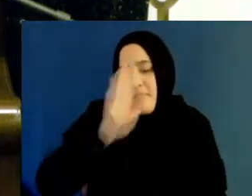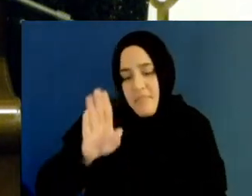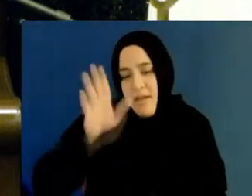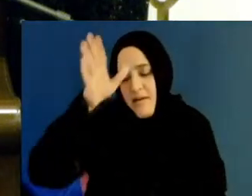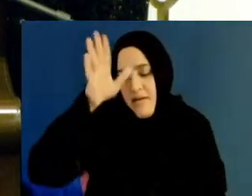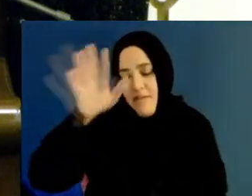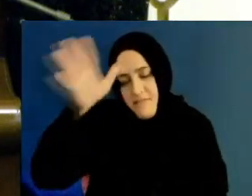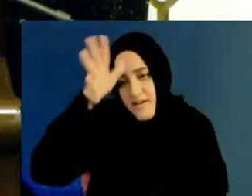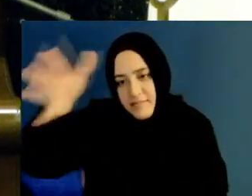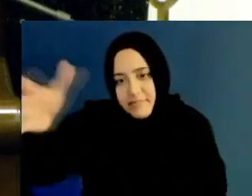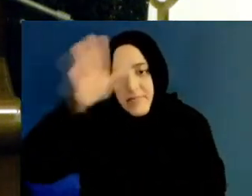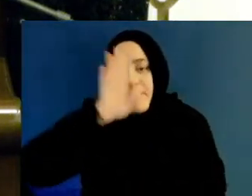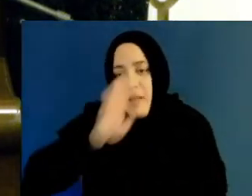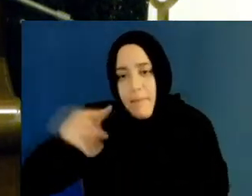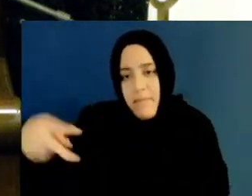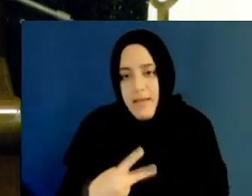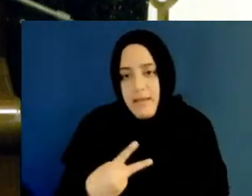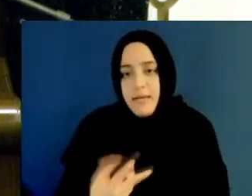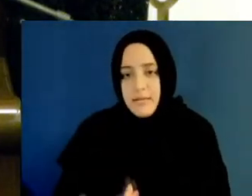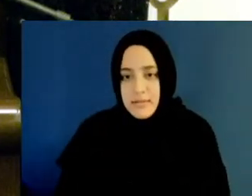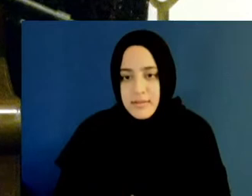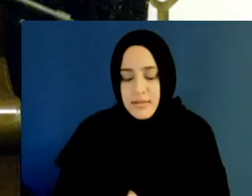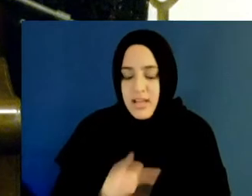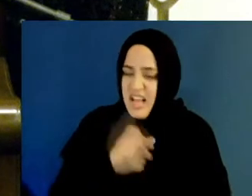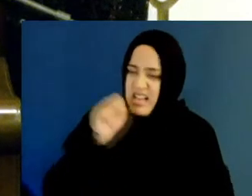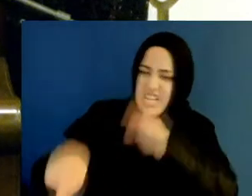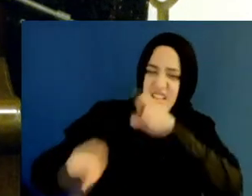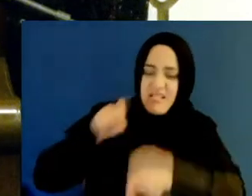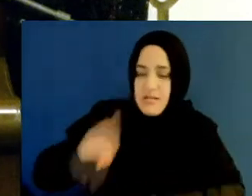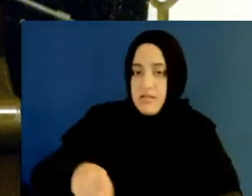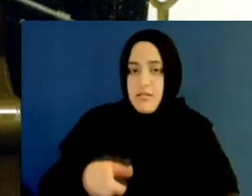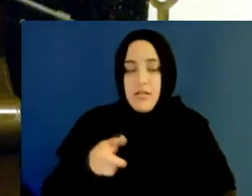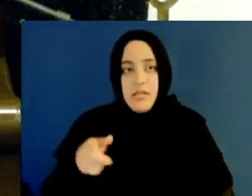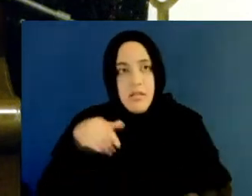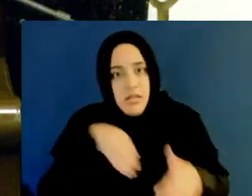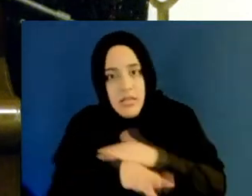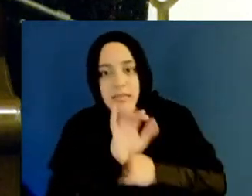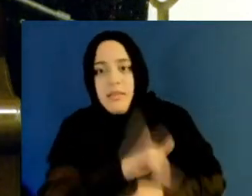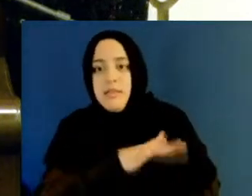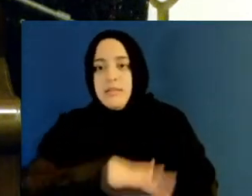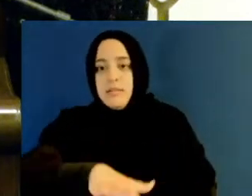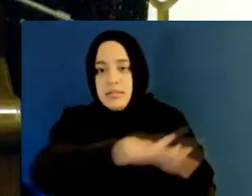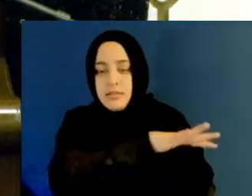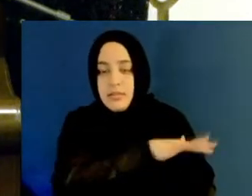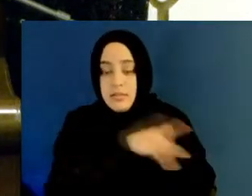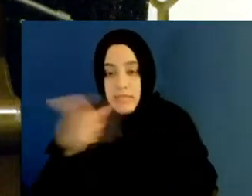He is coming in this out of a circumstance. He is coming in this scenario.